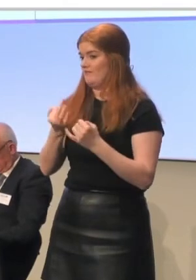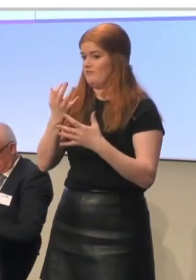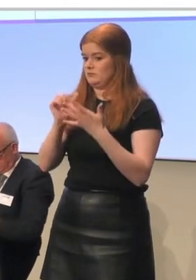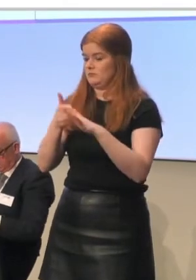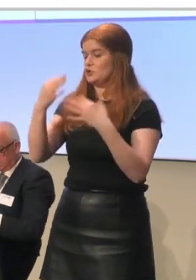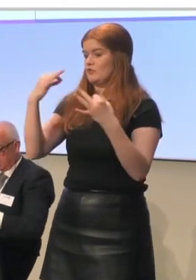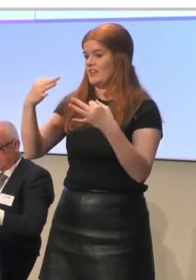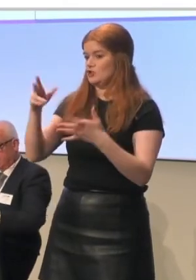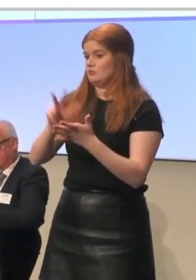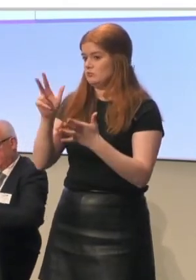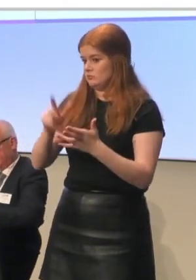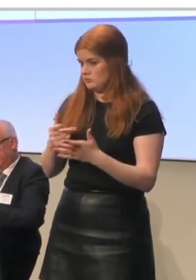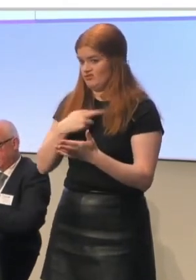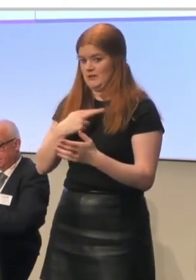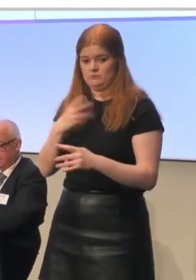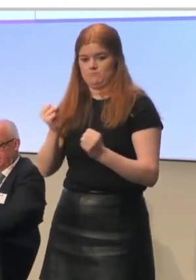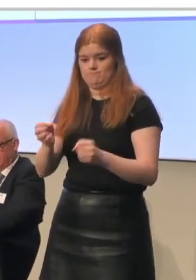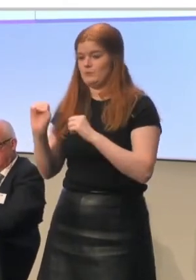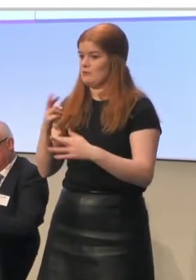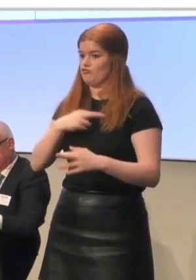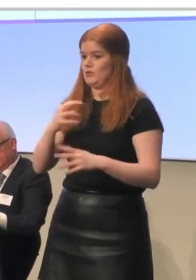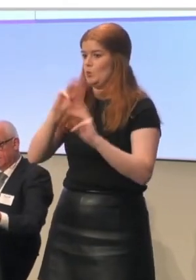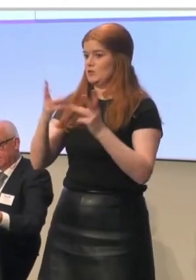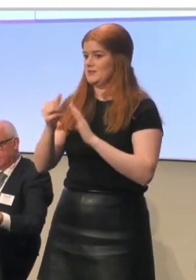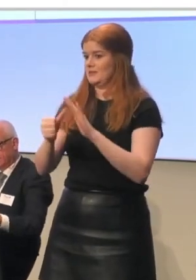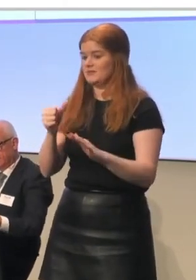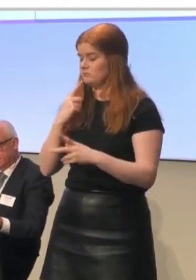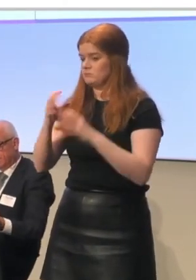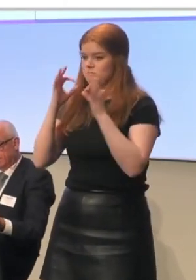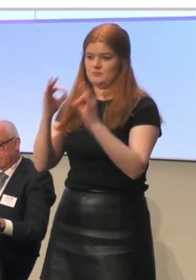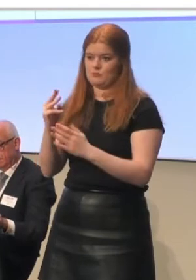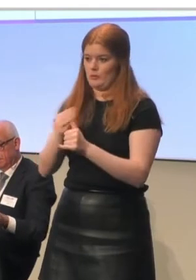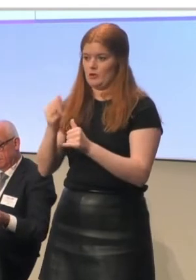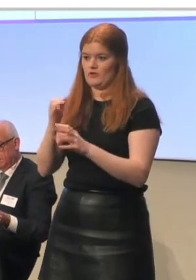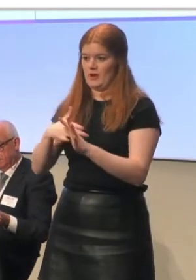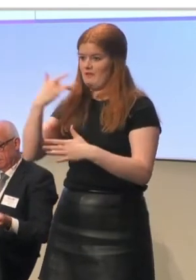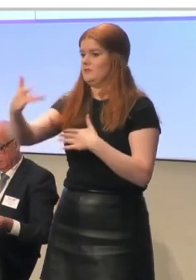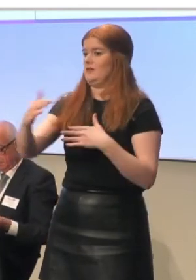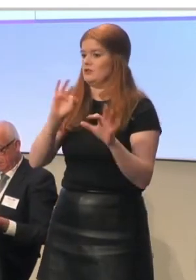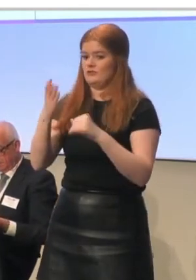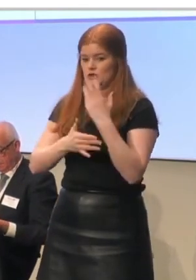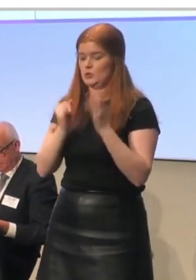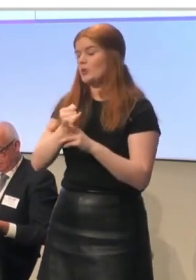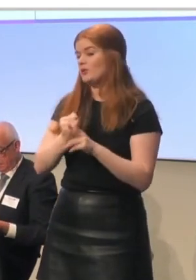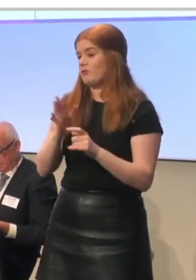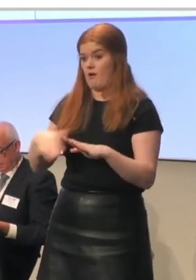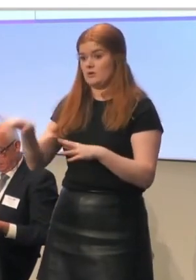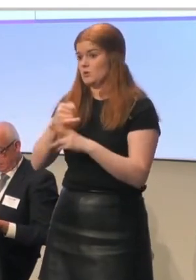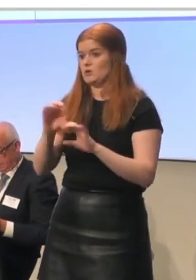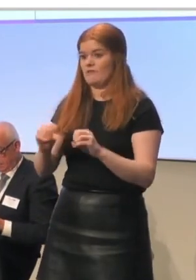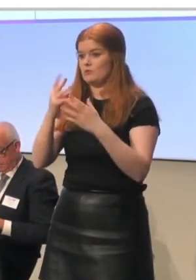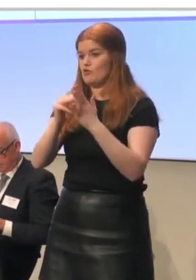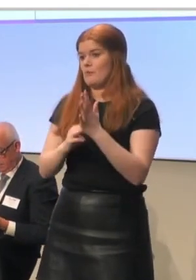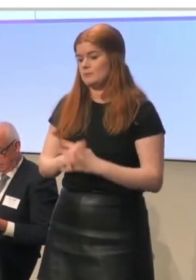certification, and that certification which really provided real-world skills. It's a fantastic preparation for life after school for the schools offering this